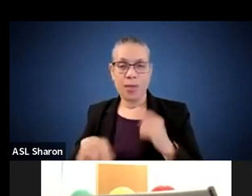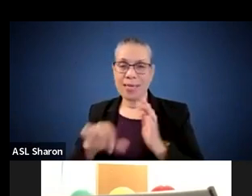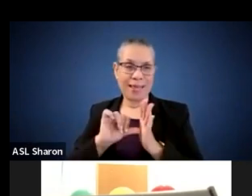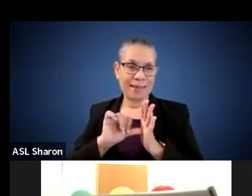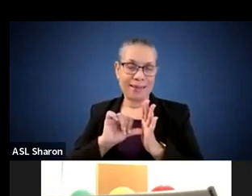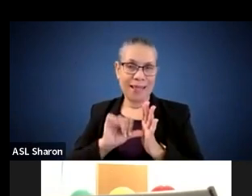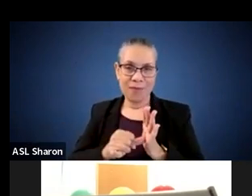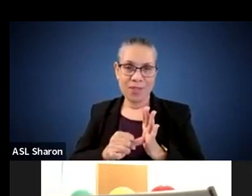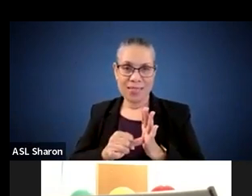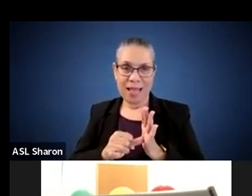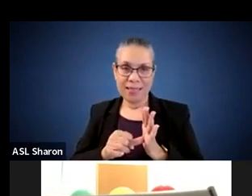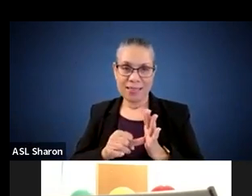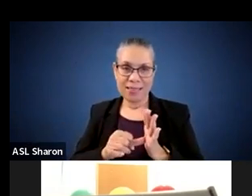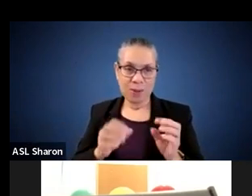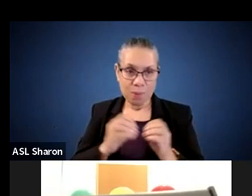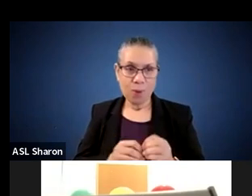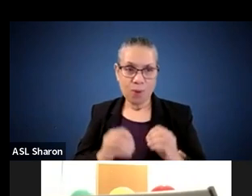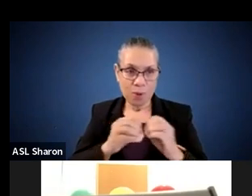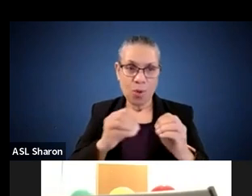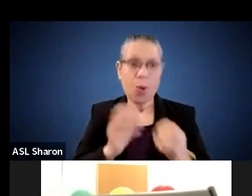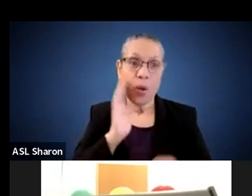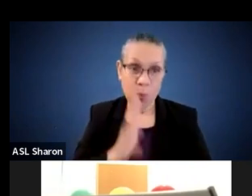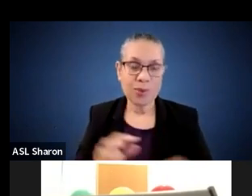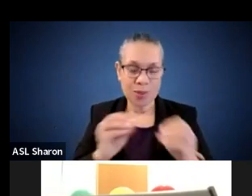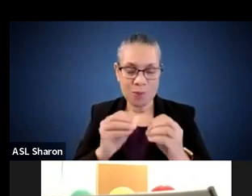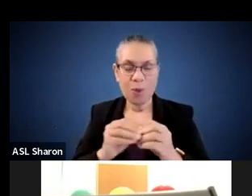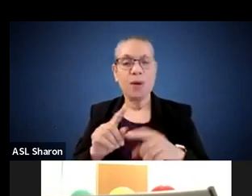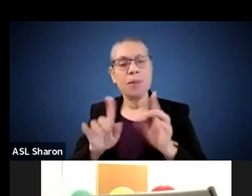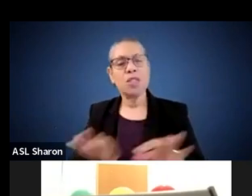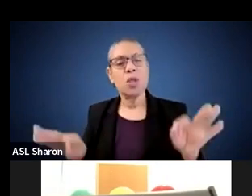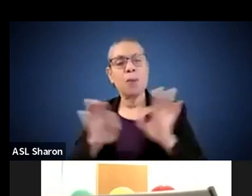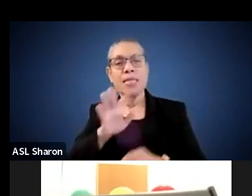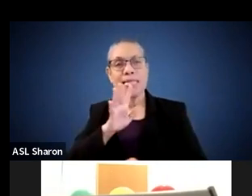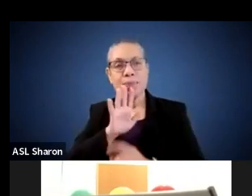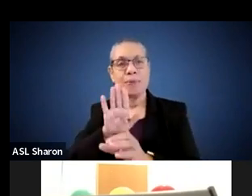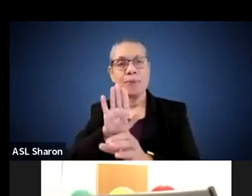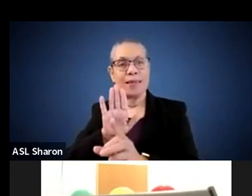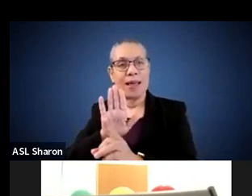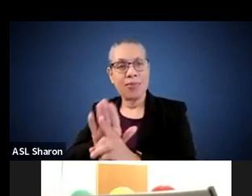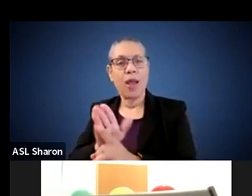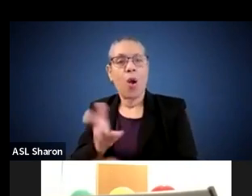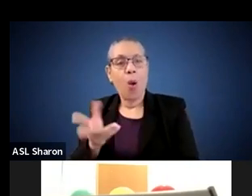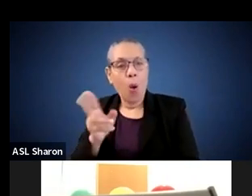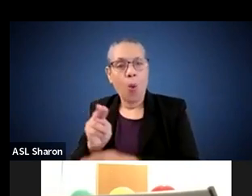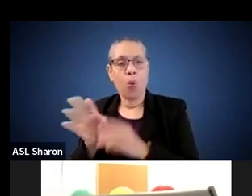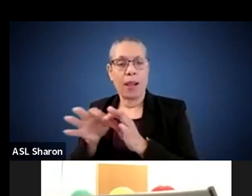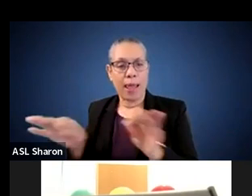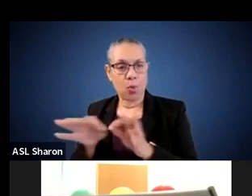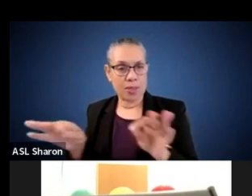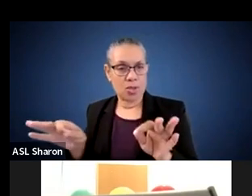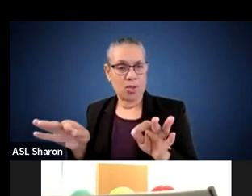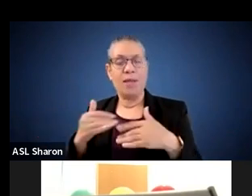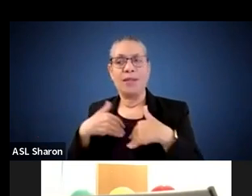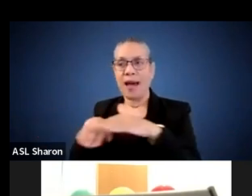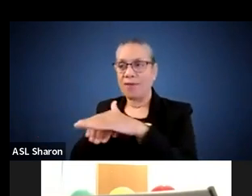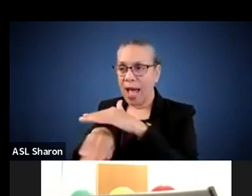enough you know the superintendent mentions it often but I feel like sometimes we forget the importance of being able to make sure that families can access the